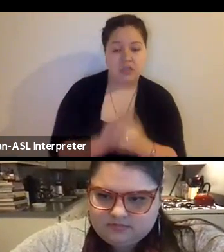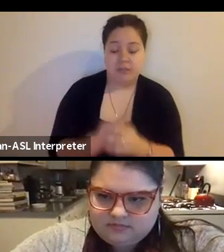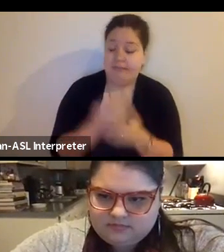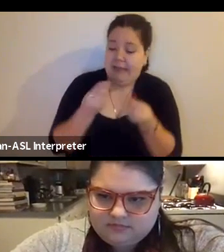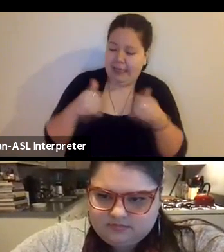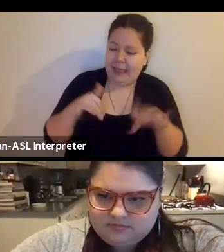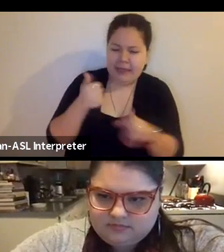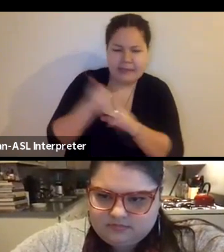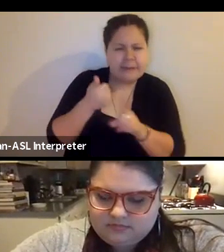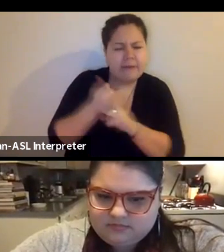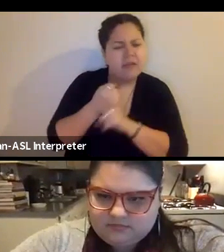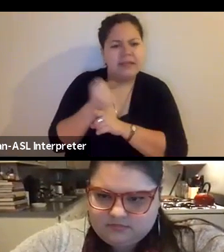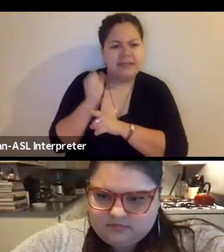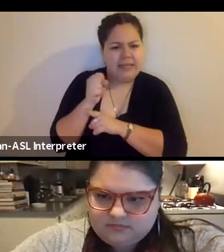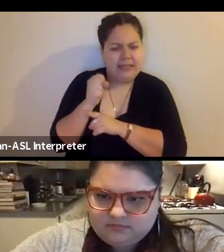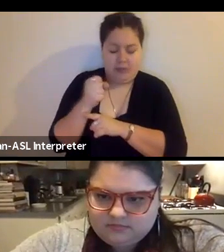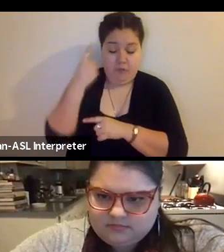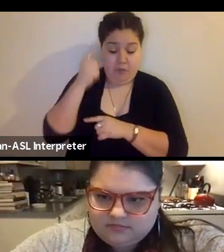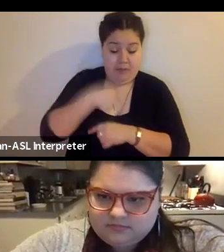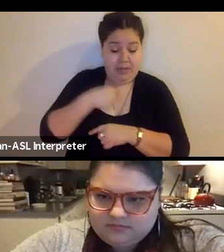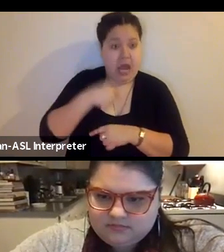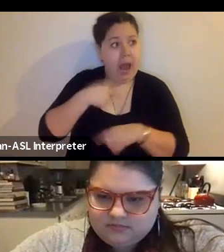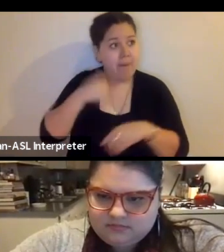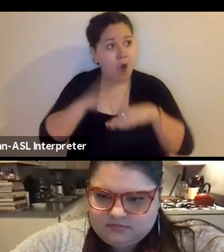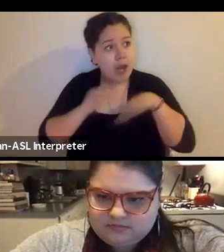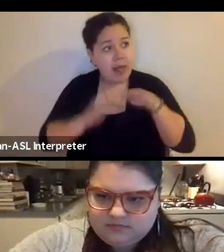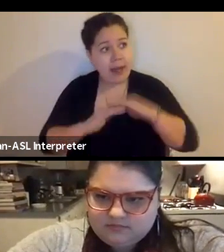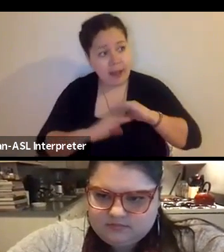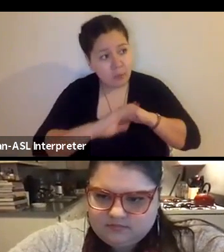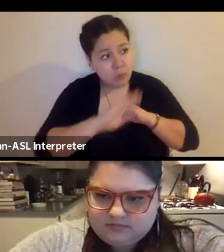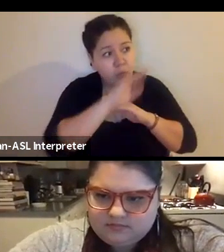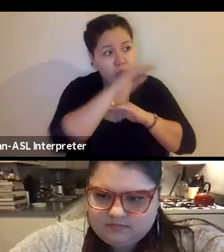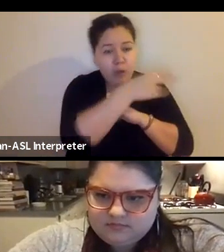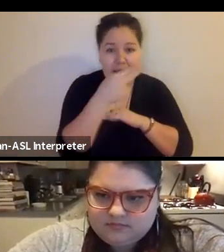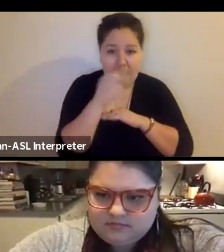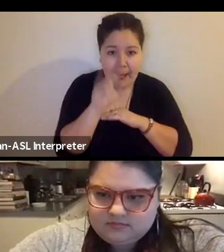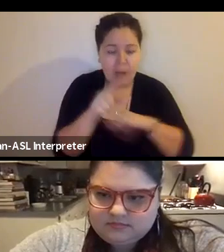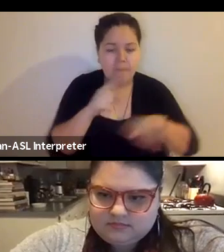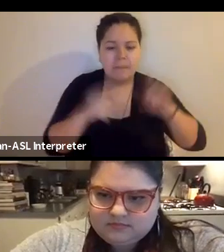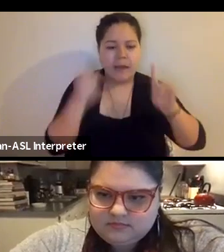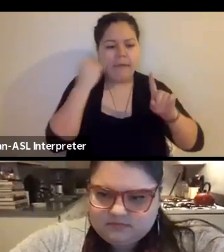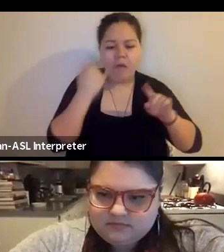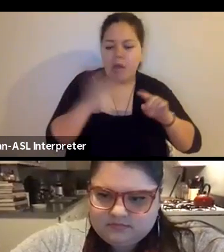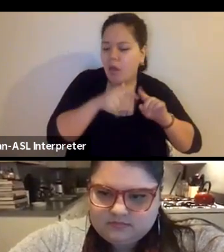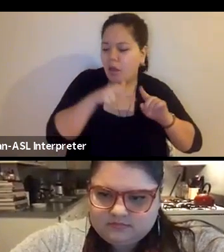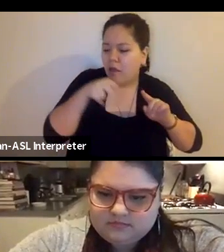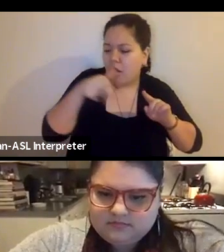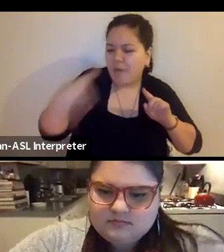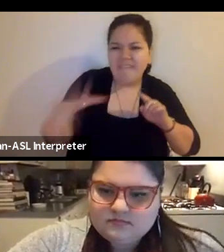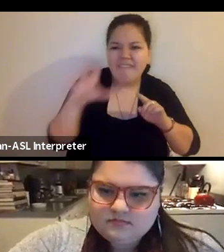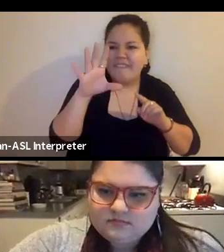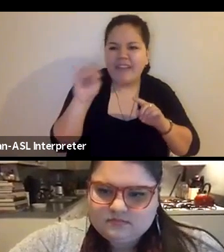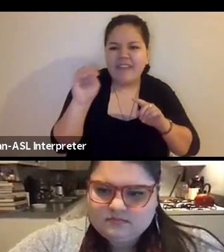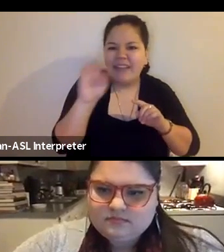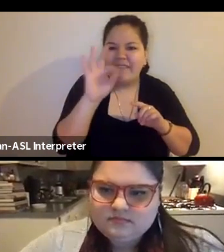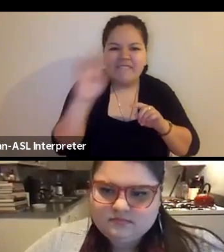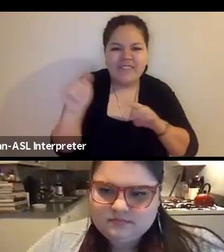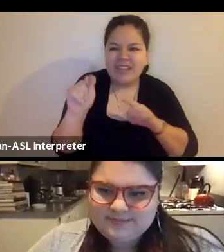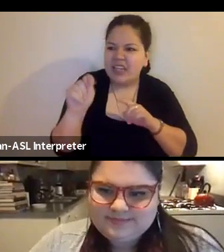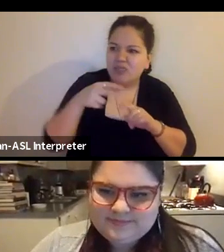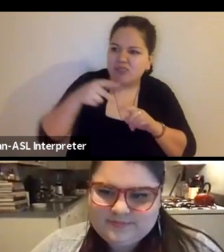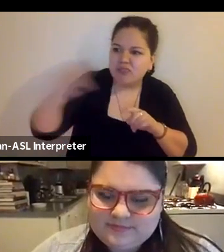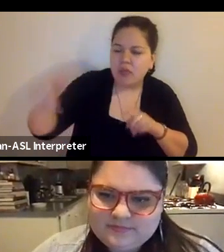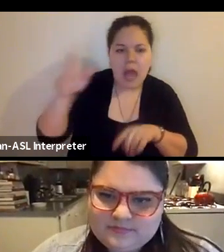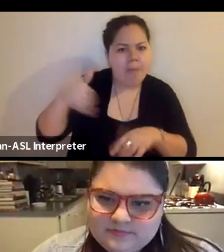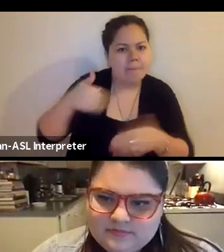the literal spot that I'm on is on a hill, but if I walk down the street, like just 50 feet into the woods, I'm at